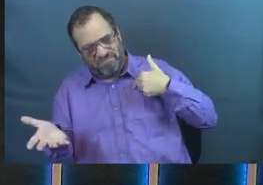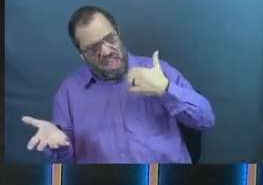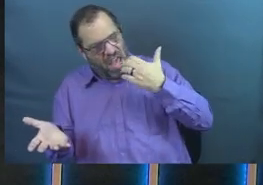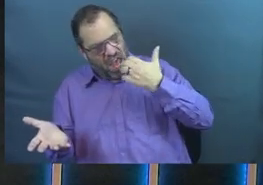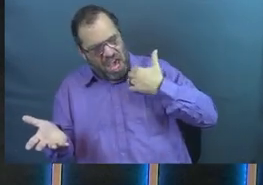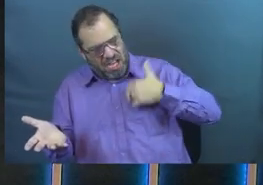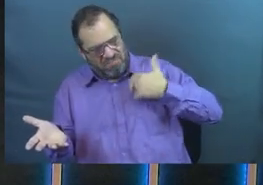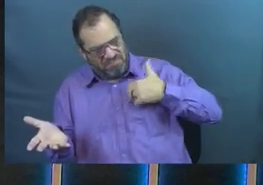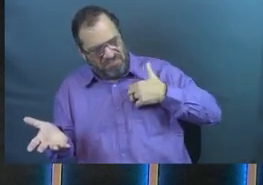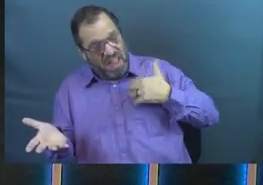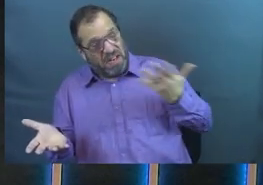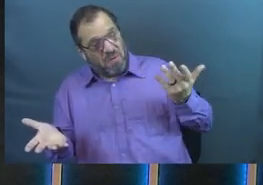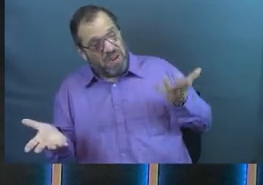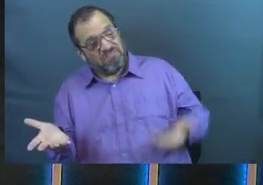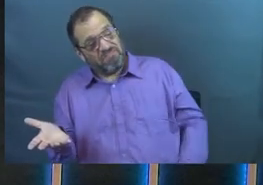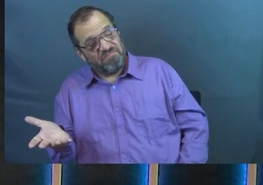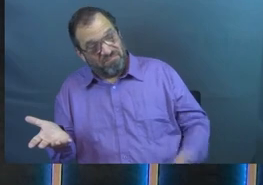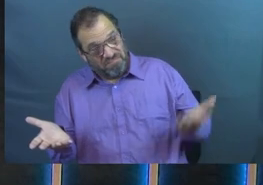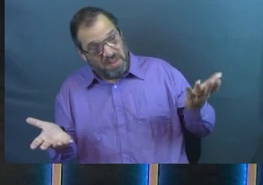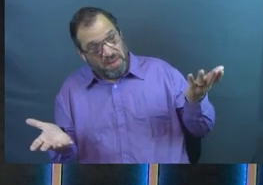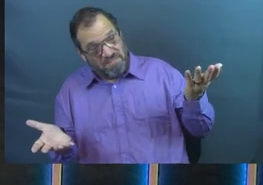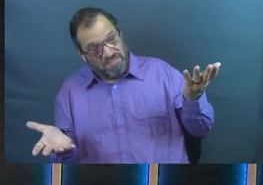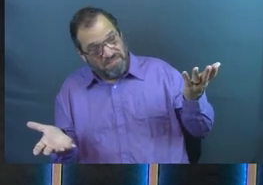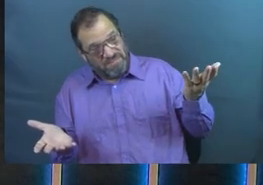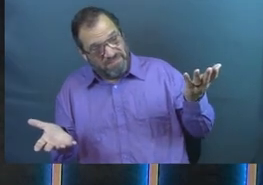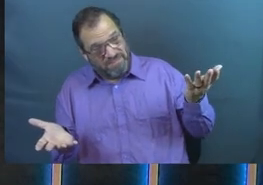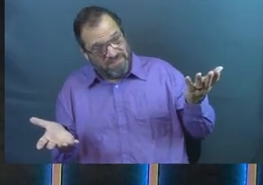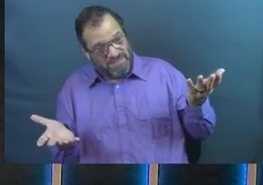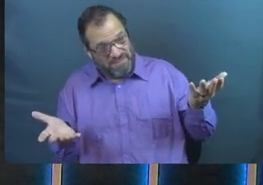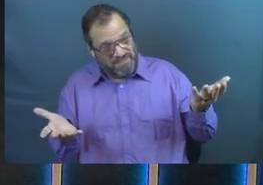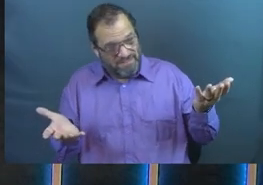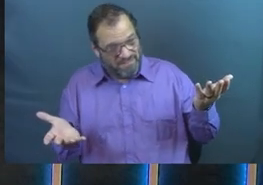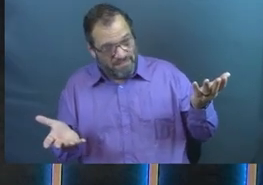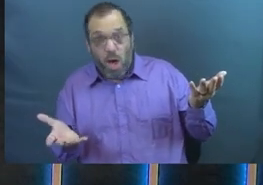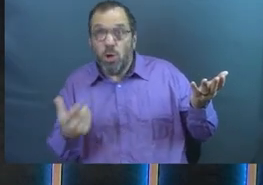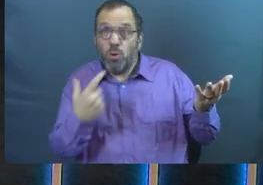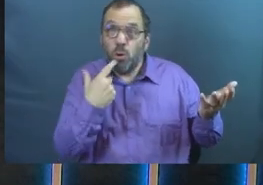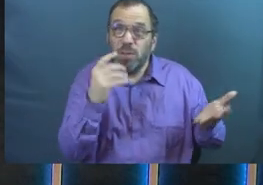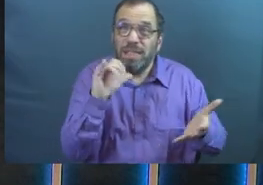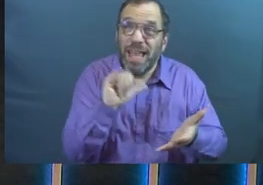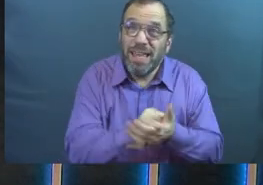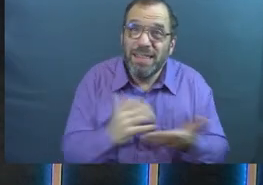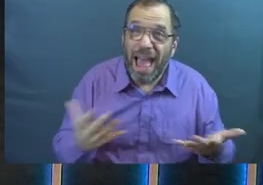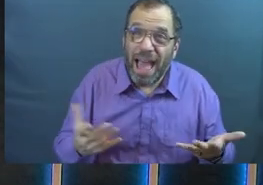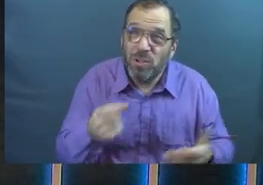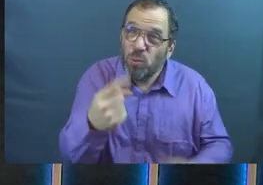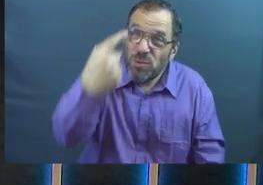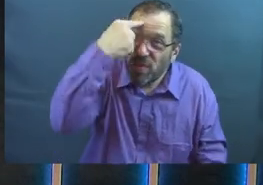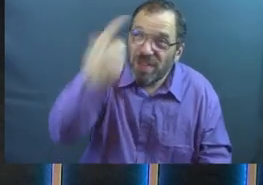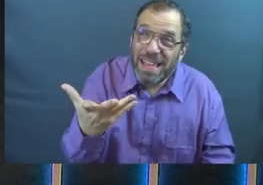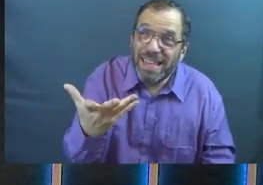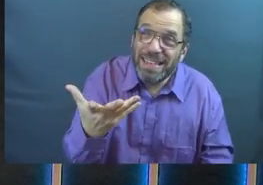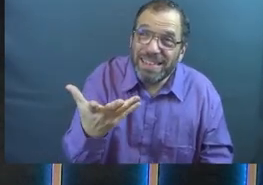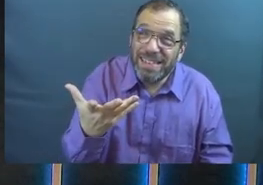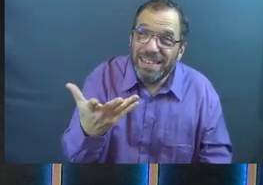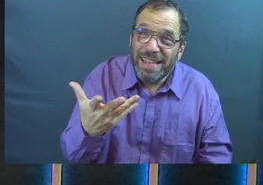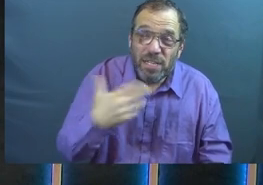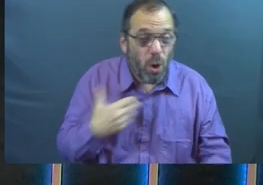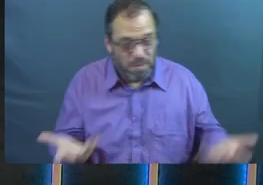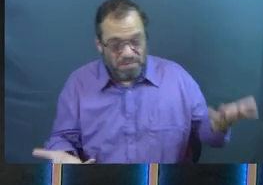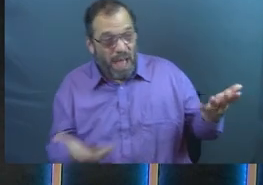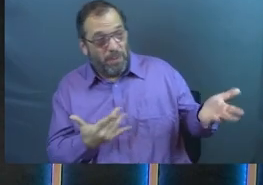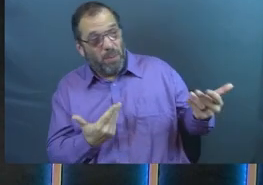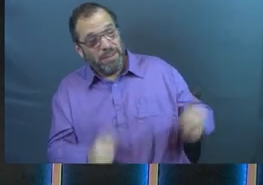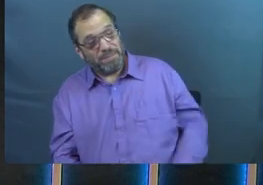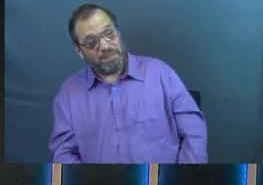I get to wait here until you catch up. Woo! It's what we say, though. It's what we think. And then I'm going to wait for